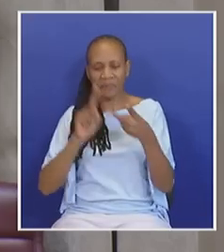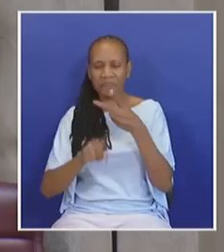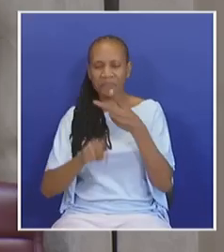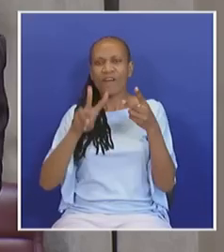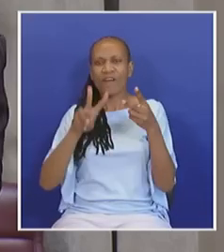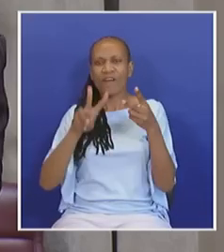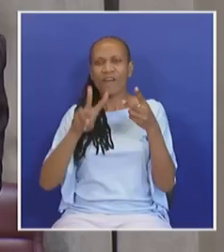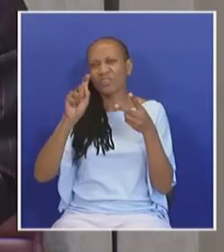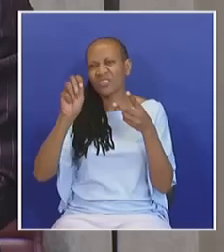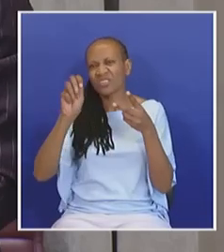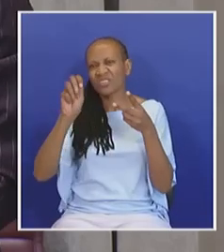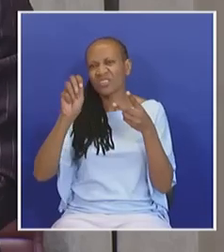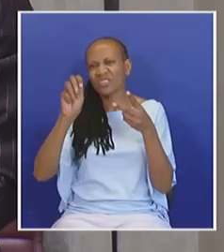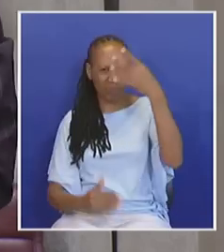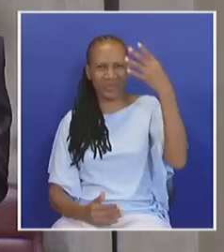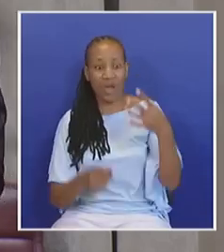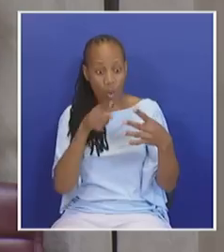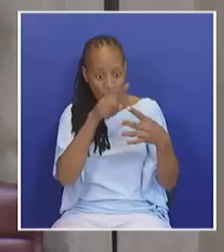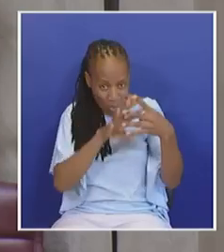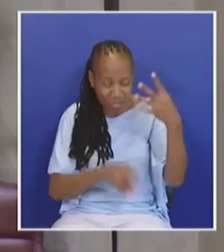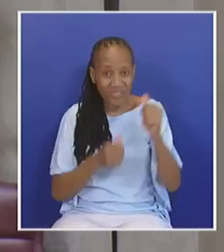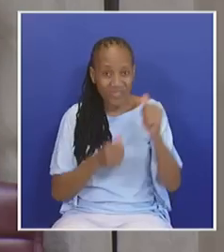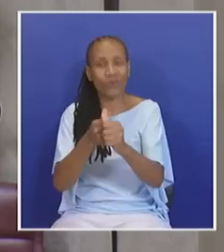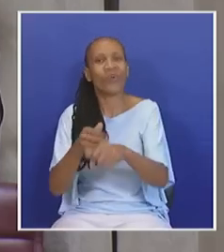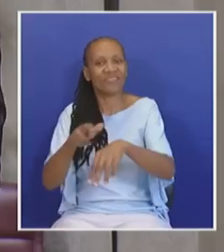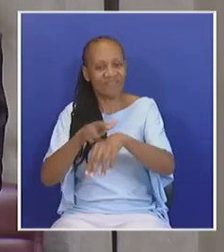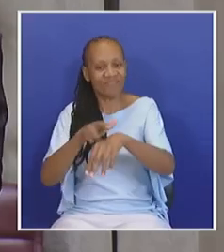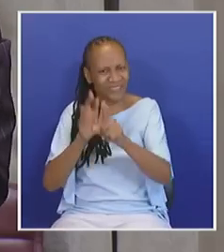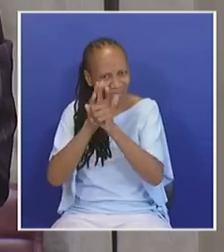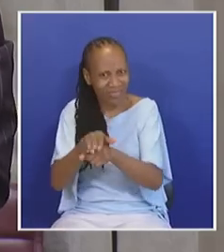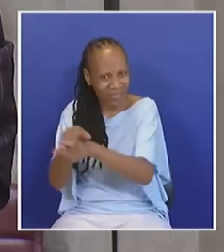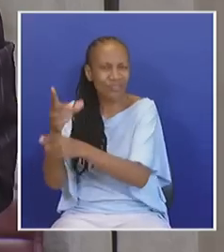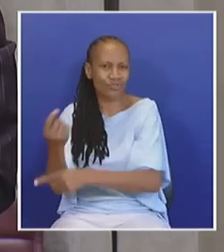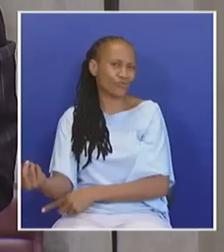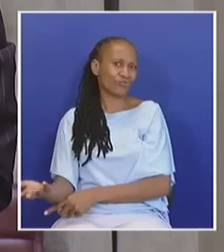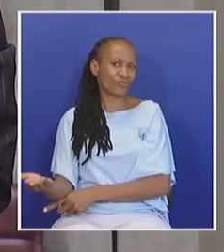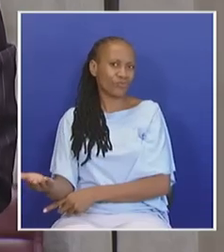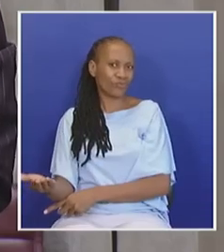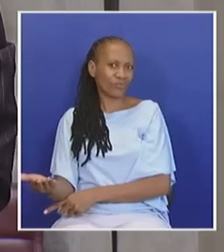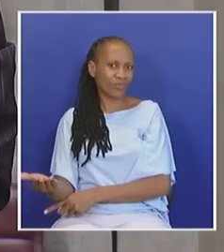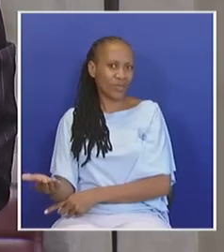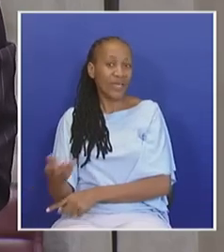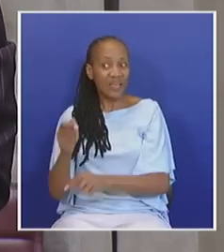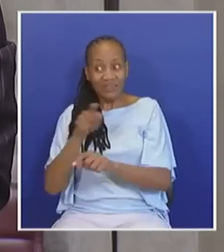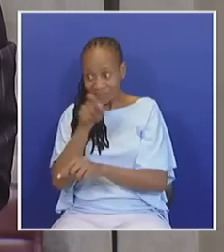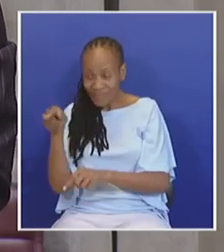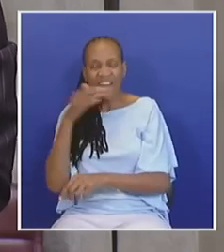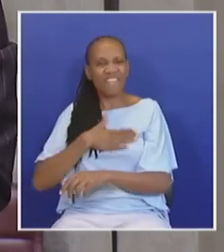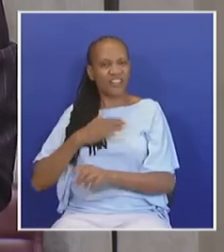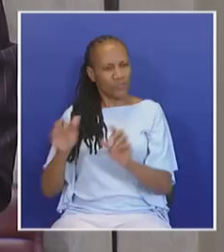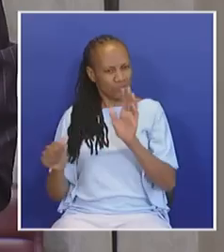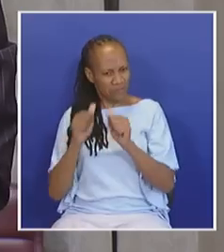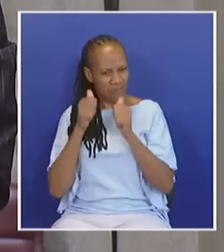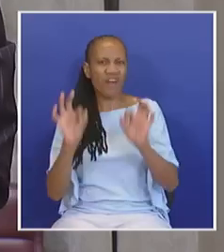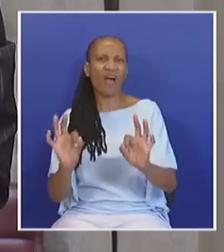others. Overt racism, in the form of insulting speech and physical violence against black people, are amongst the most